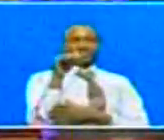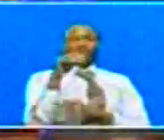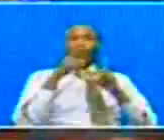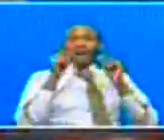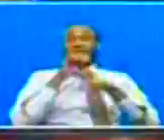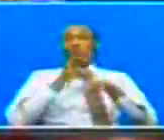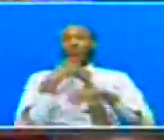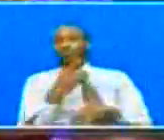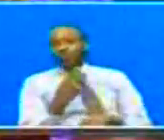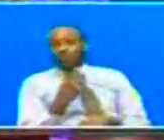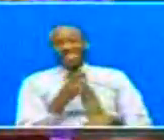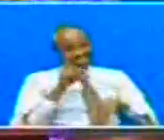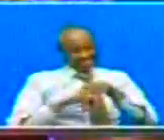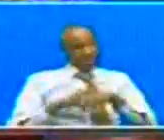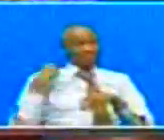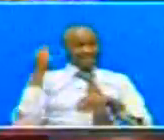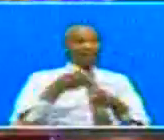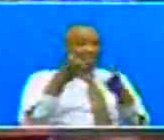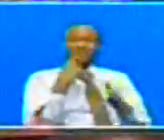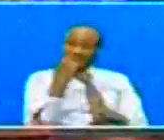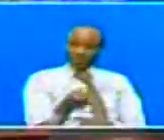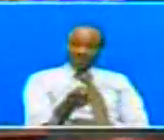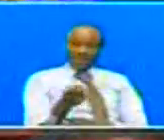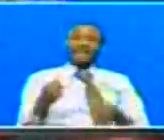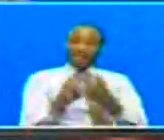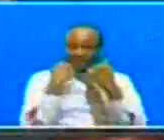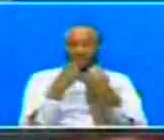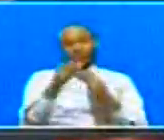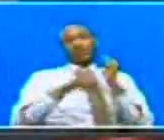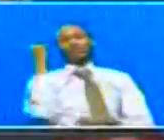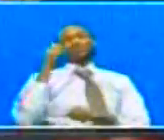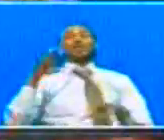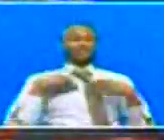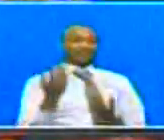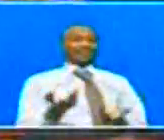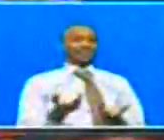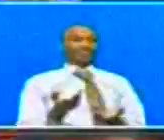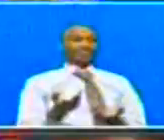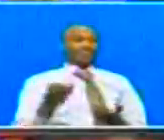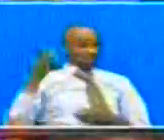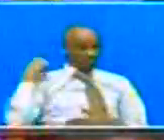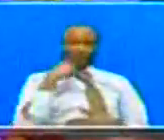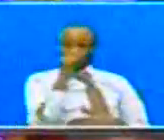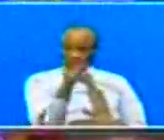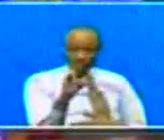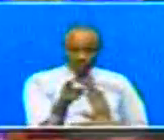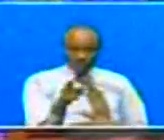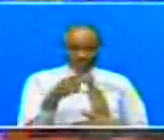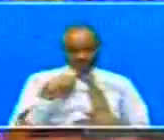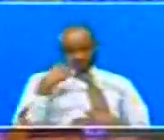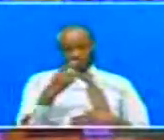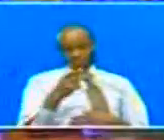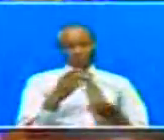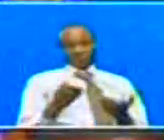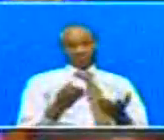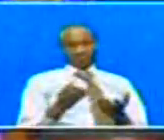is good enough. Because when we come here and I tell you things and they happen, you refuse to acknowledge them. I told you that the skies over Baghdad